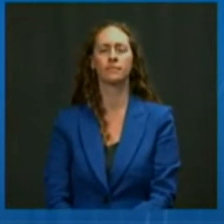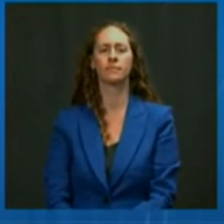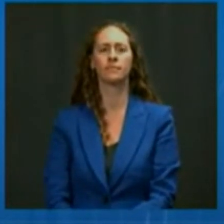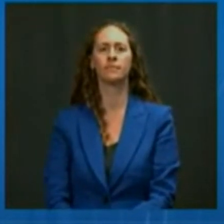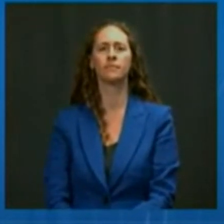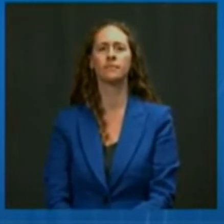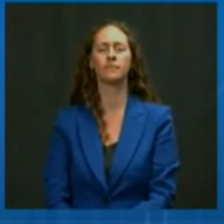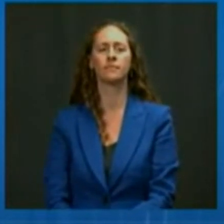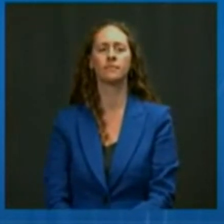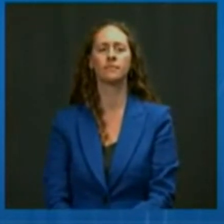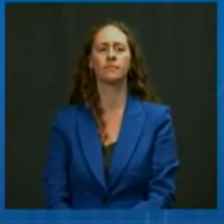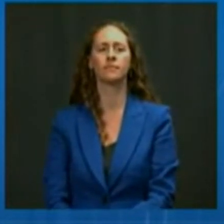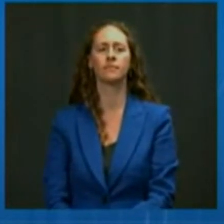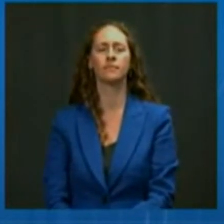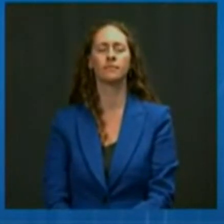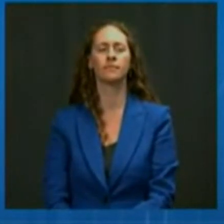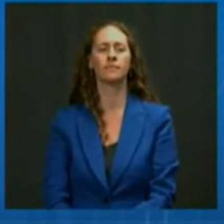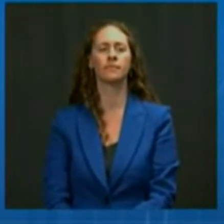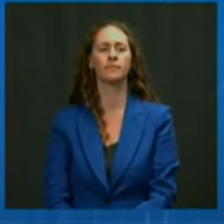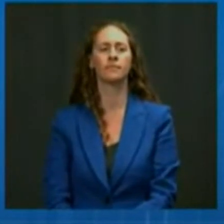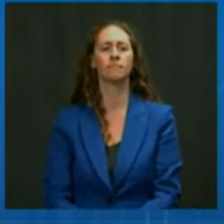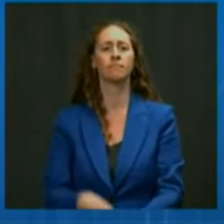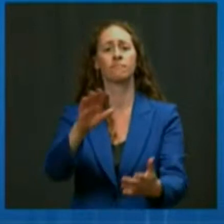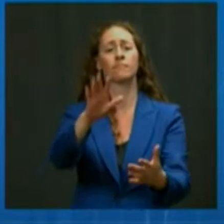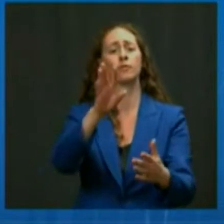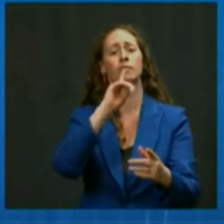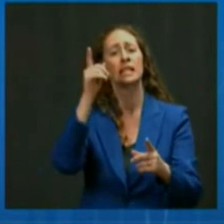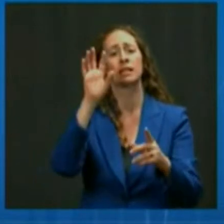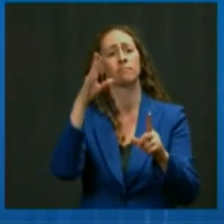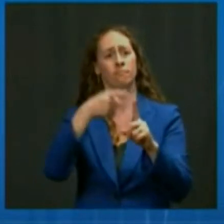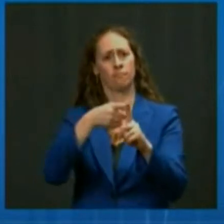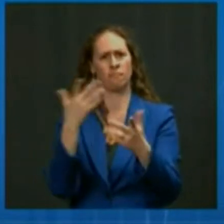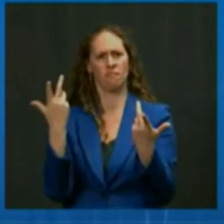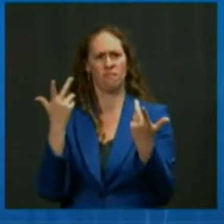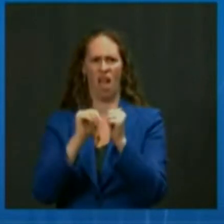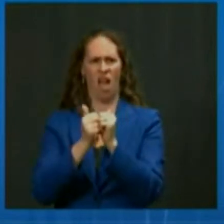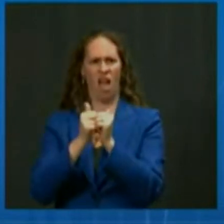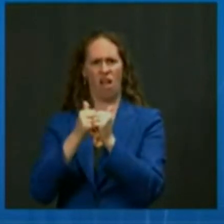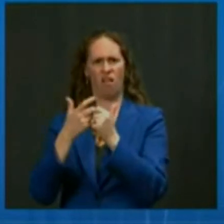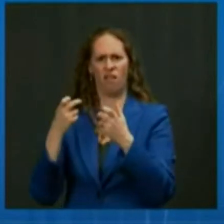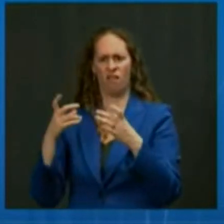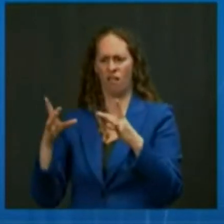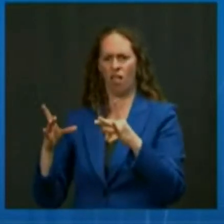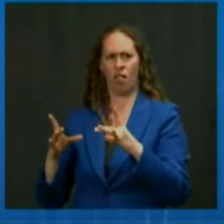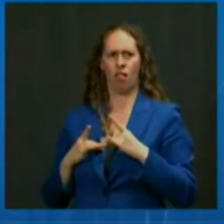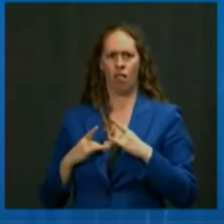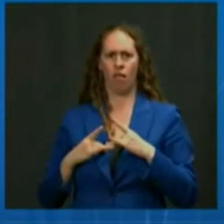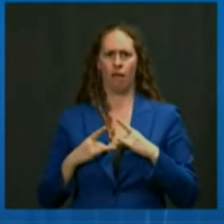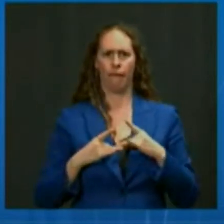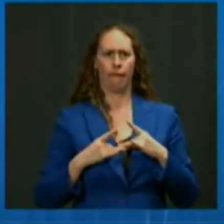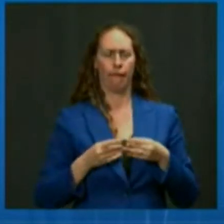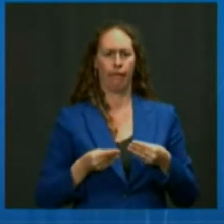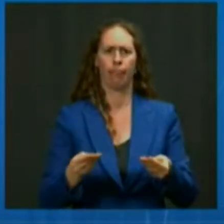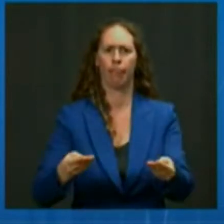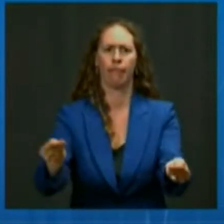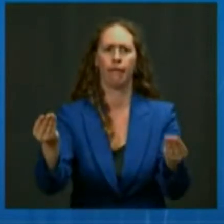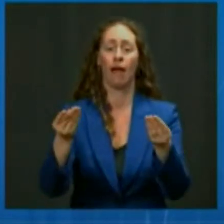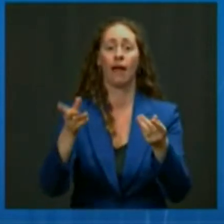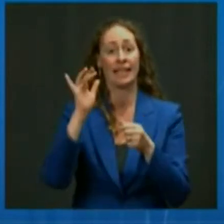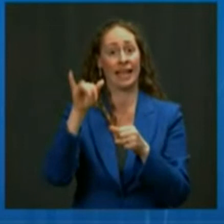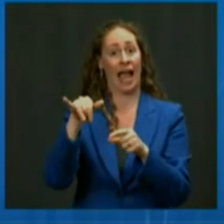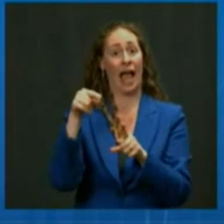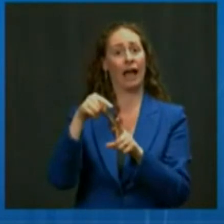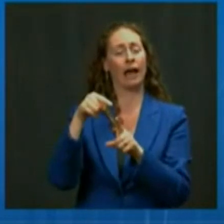Transmissibility is a bit more tricky than looking at a clinical phenomenon such as infection, seriousness of disease, and